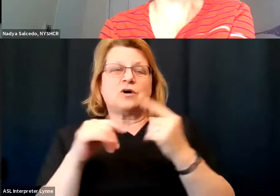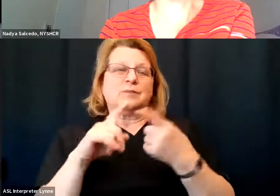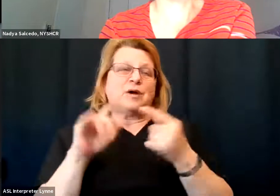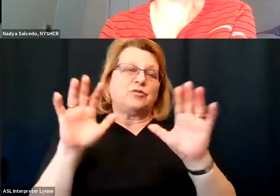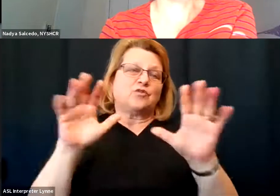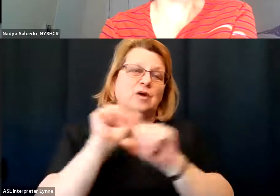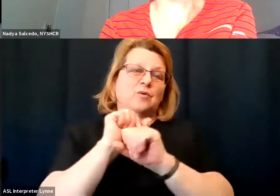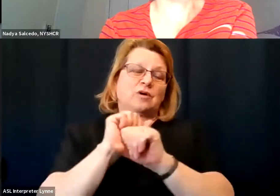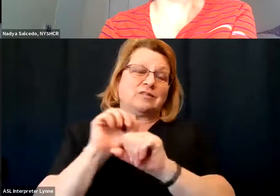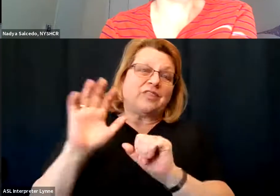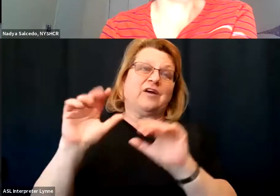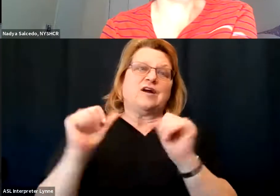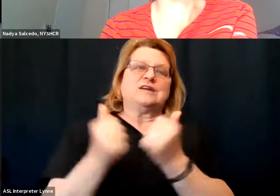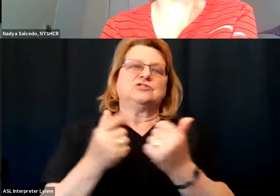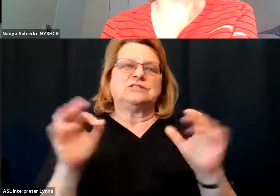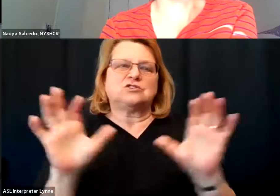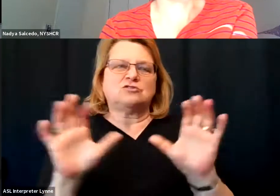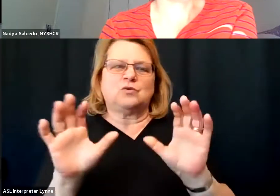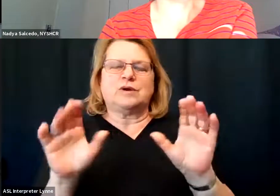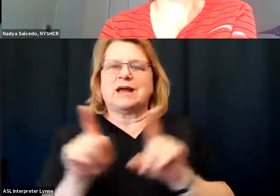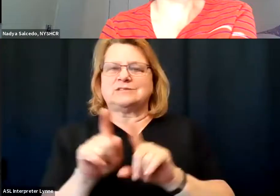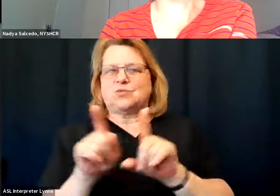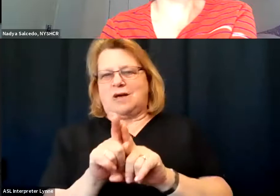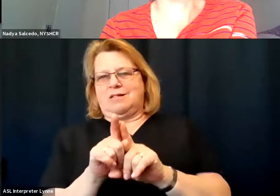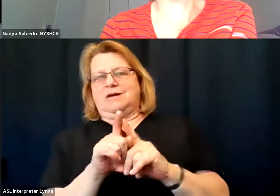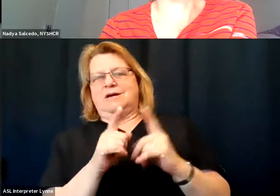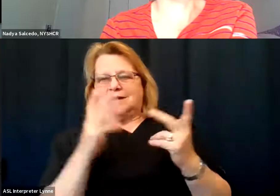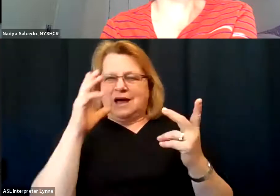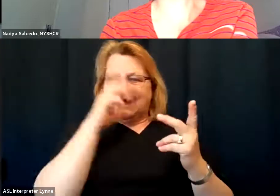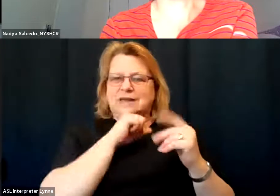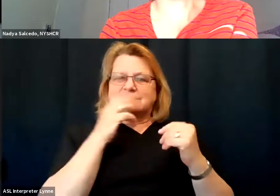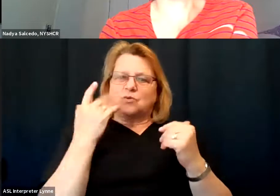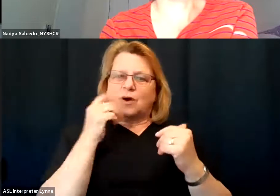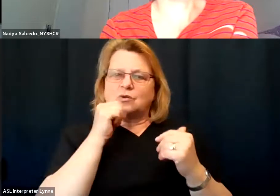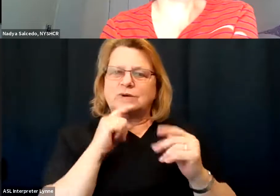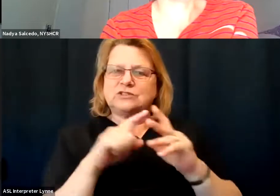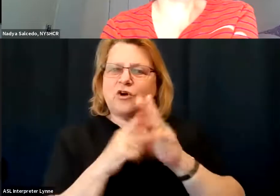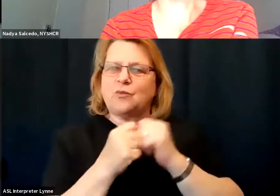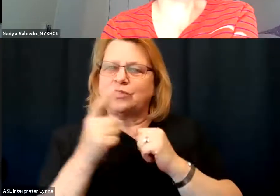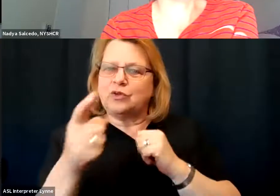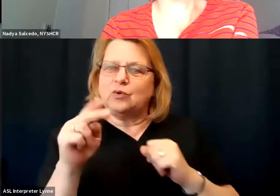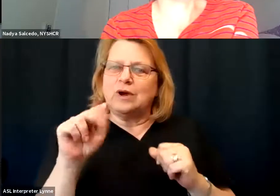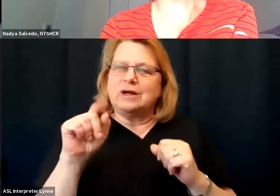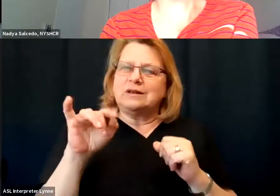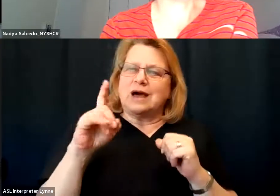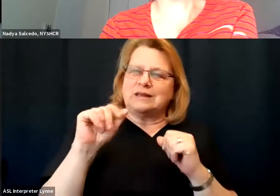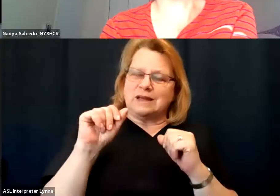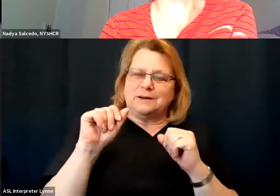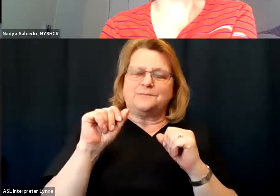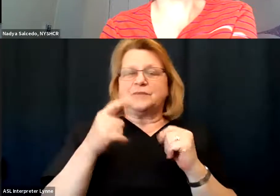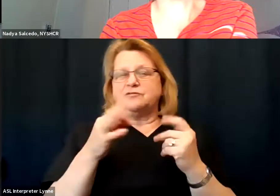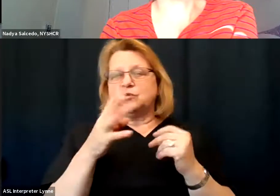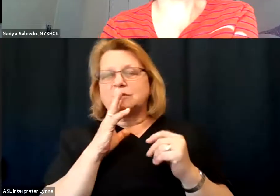their agencies are doing as well. And so I guess, why don't we start with you, Nadya? If you could talk about some of the efforts